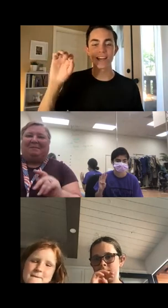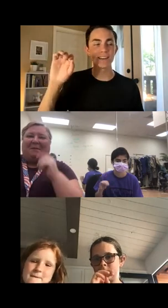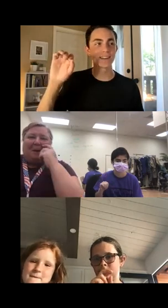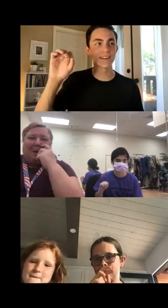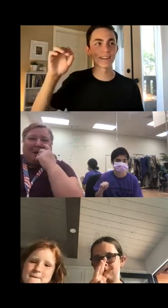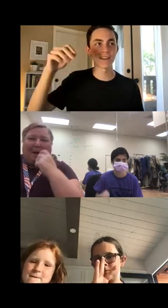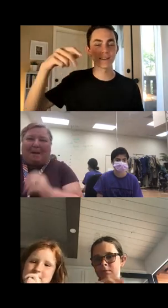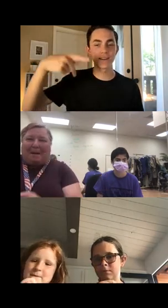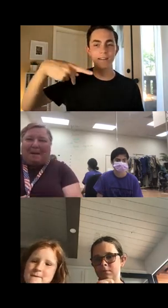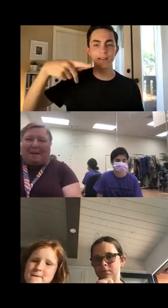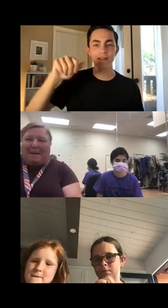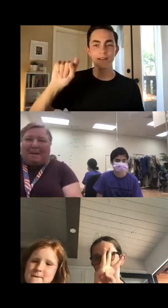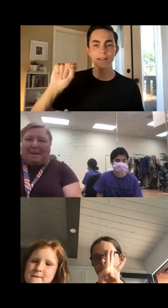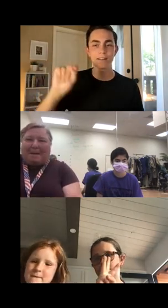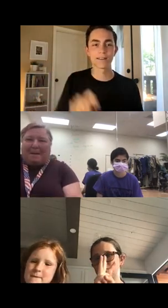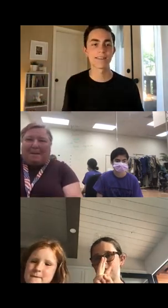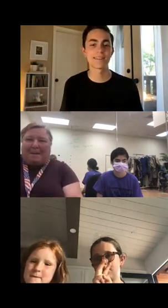Let's see that again. Yeah.